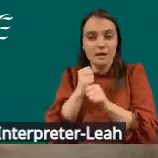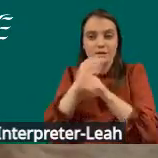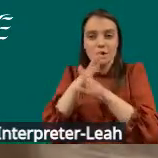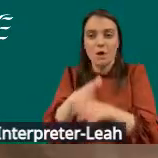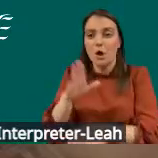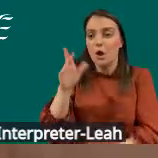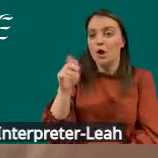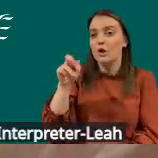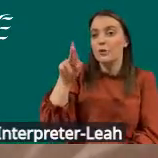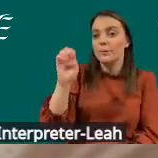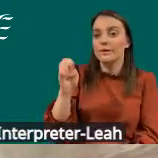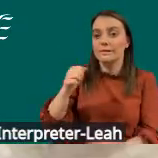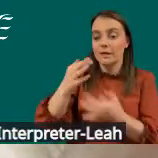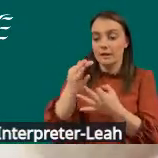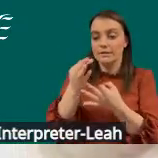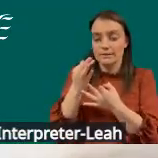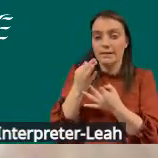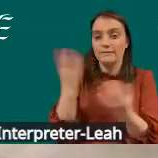their effectiveness.